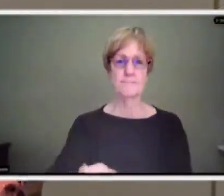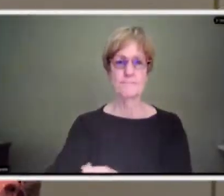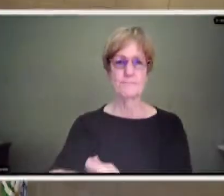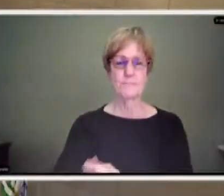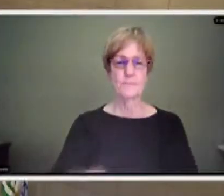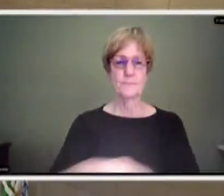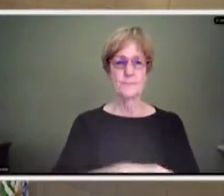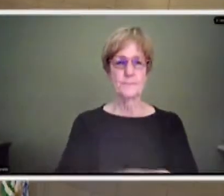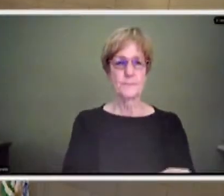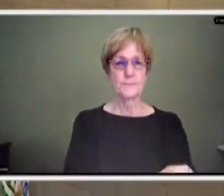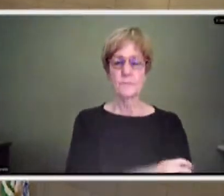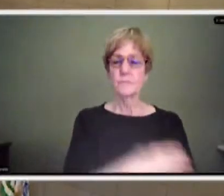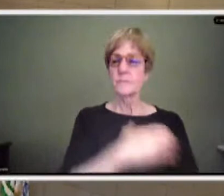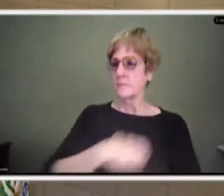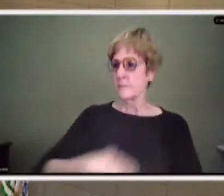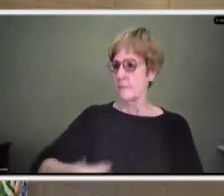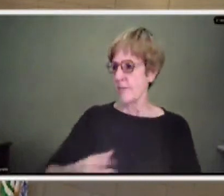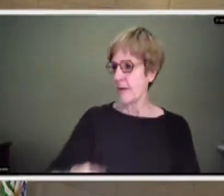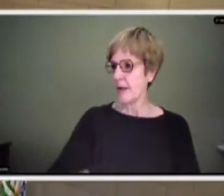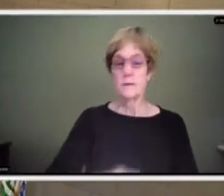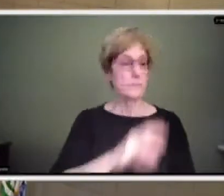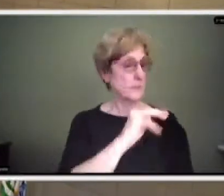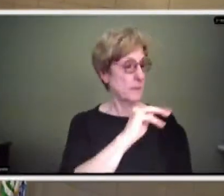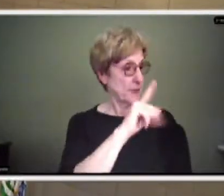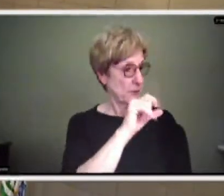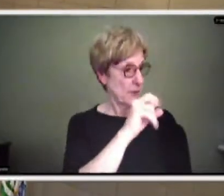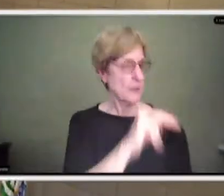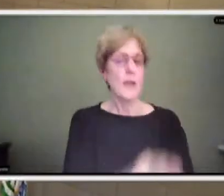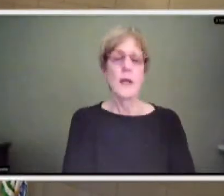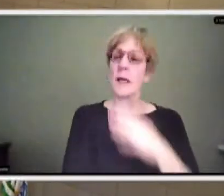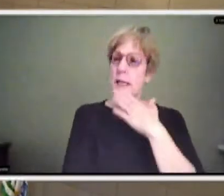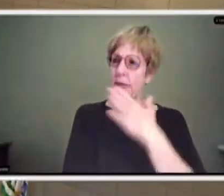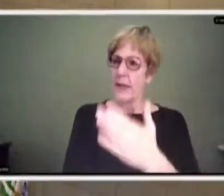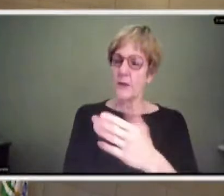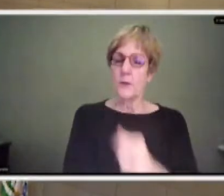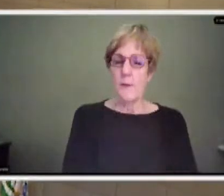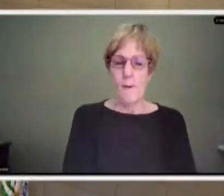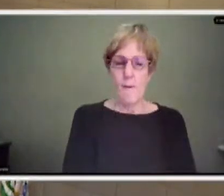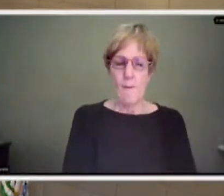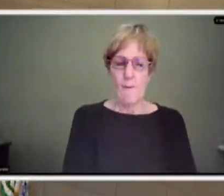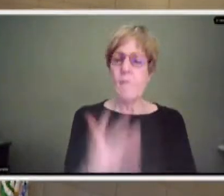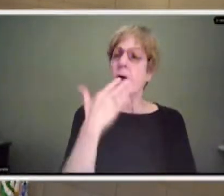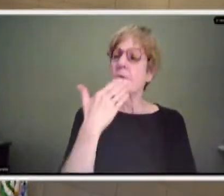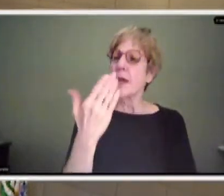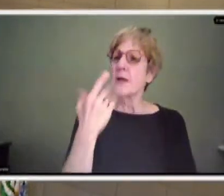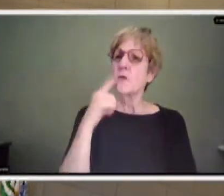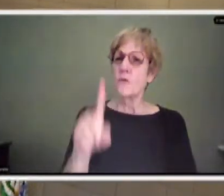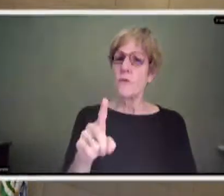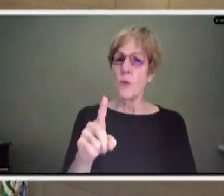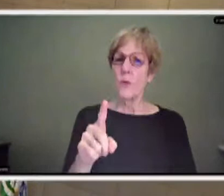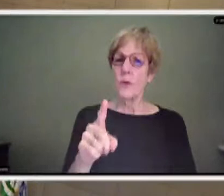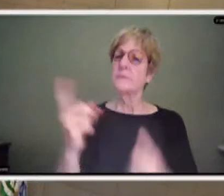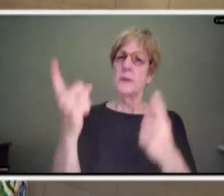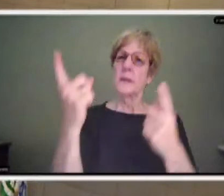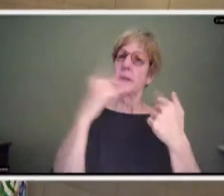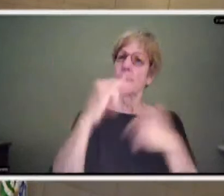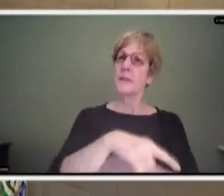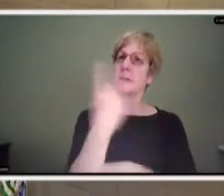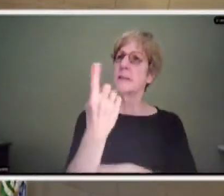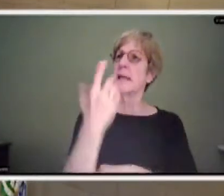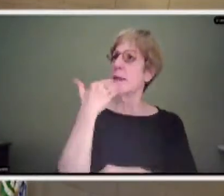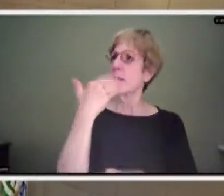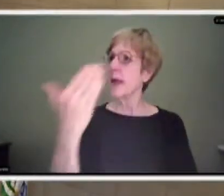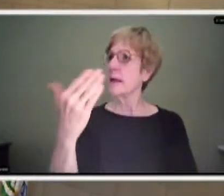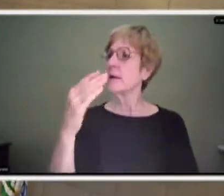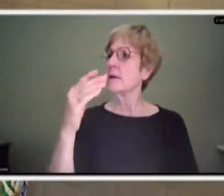Pro Tem. Thank you. Ms. Johnson? Thank you. A couple things. Thank you for coming out today. I want to thank Ms.